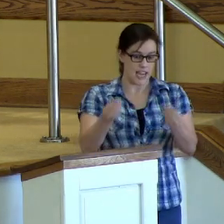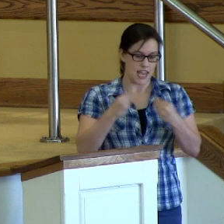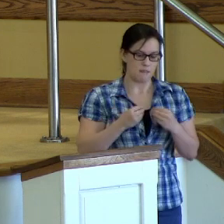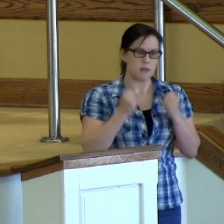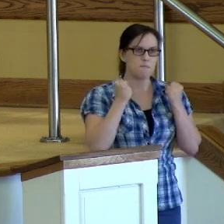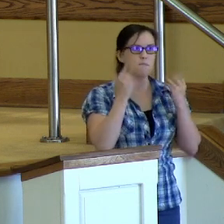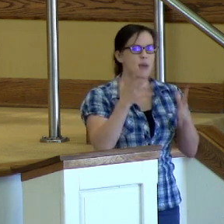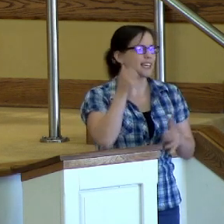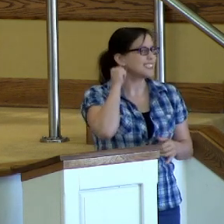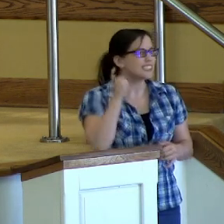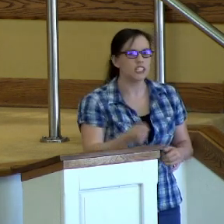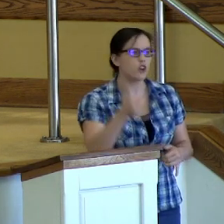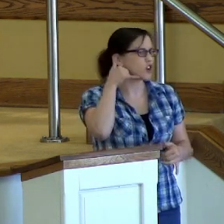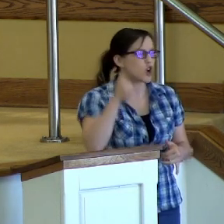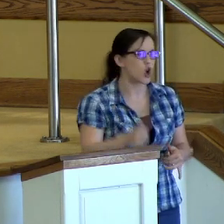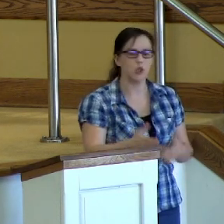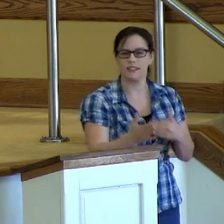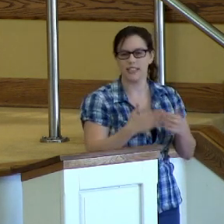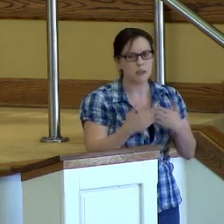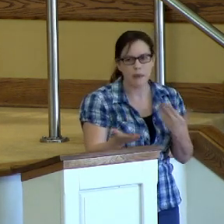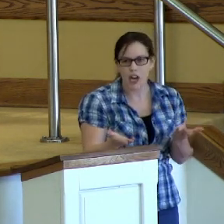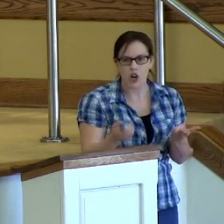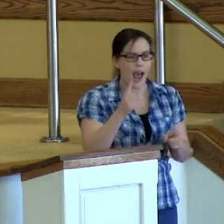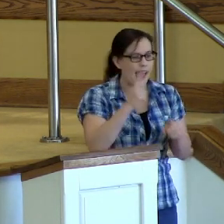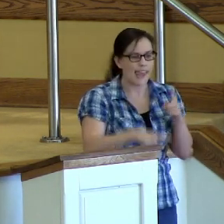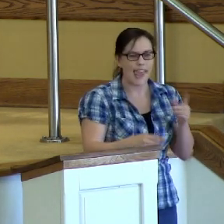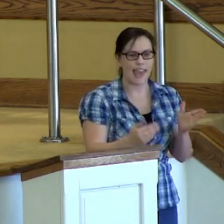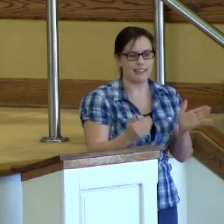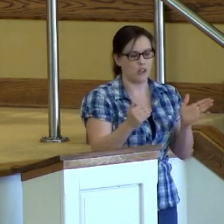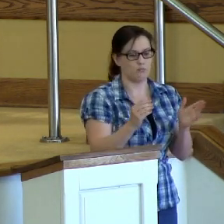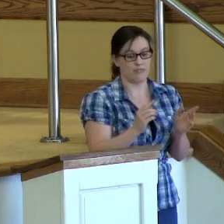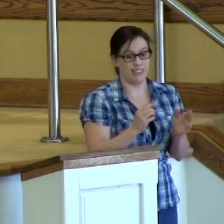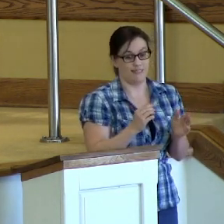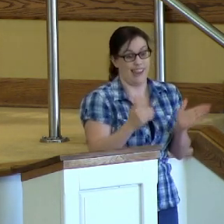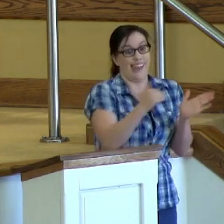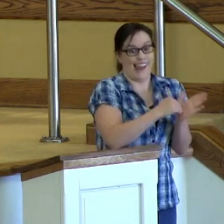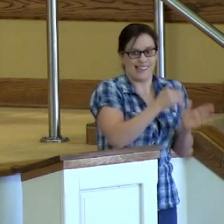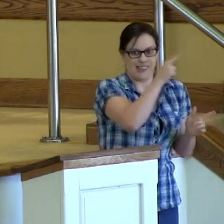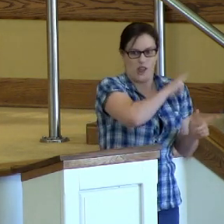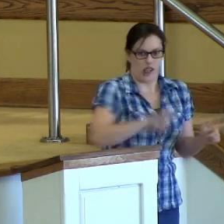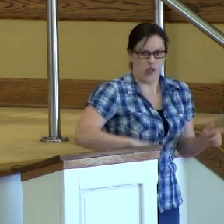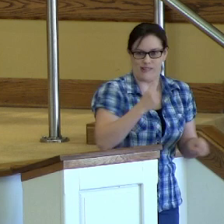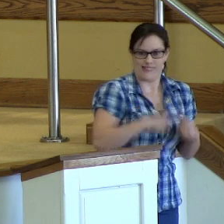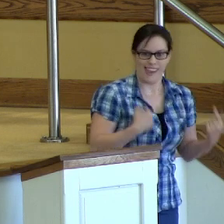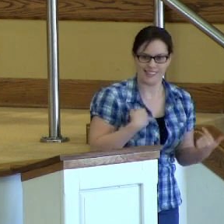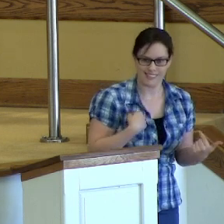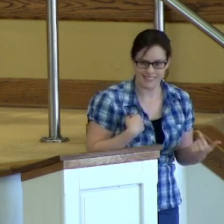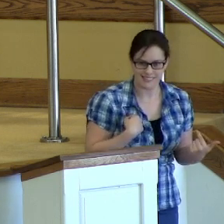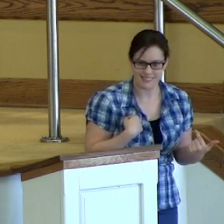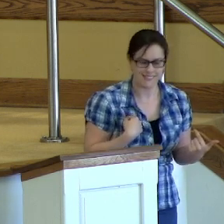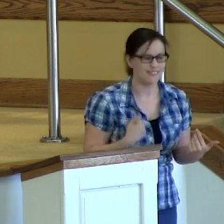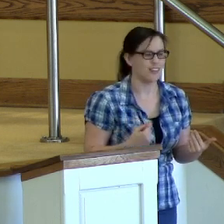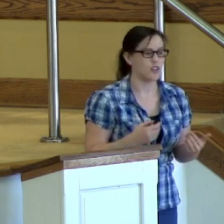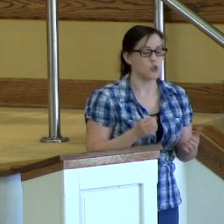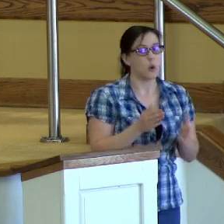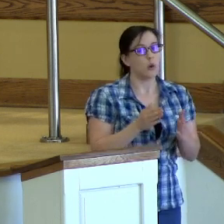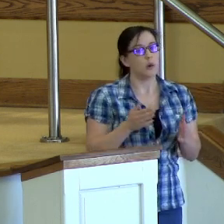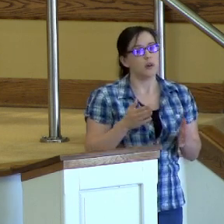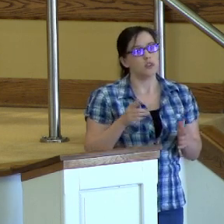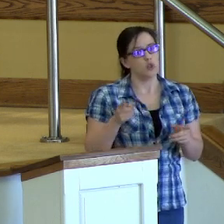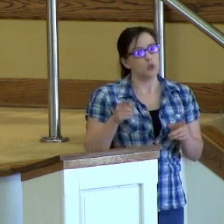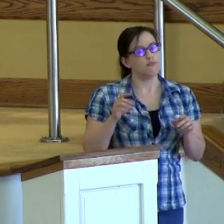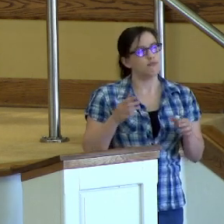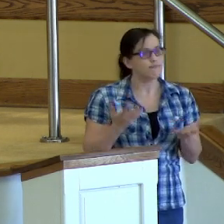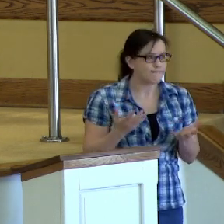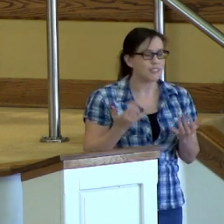silver and gold, I cannot go beyond the word of the Lord my God to do less or more. Now therefore I pray you, tarry ye